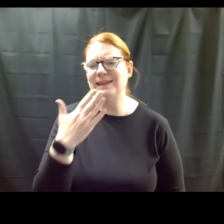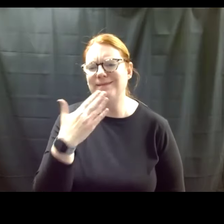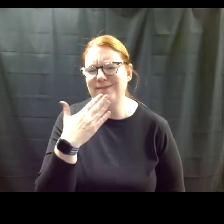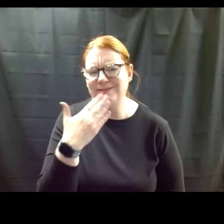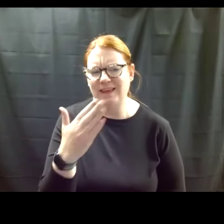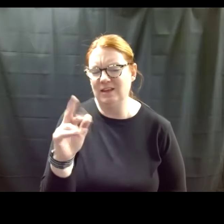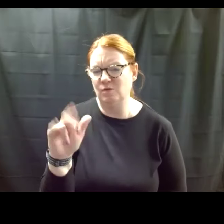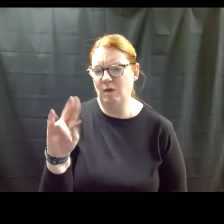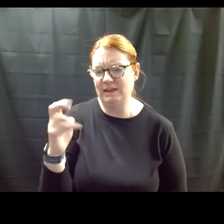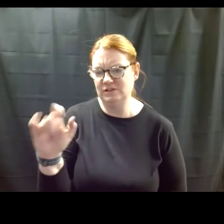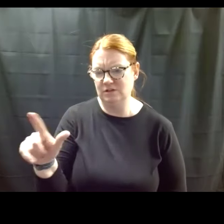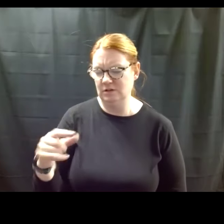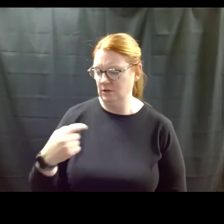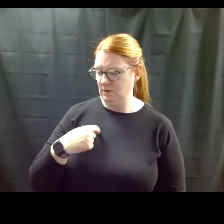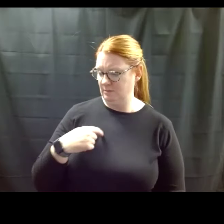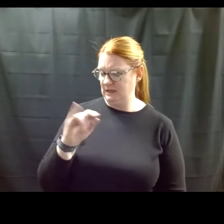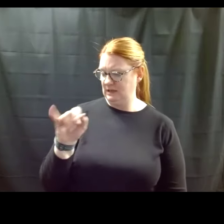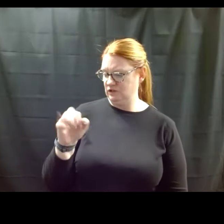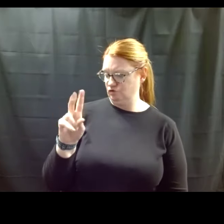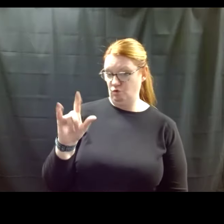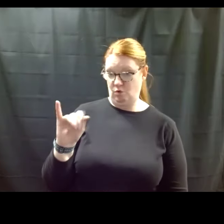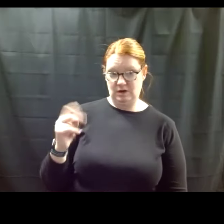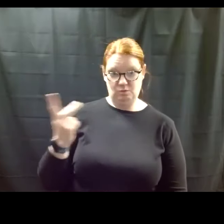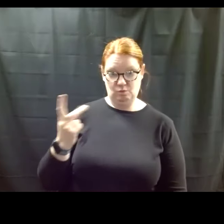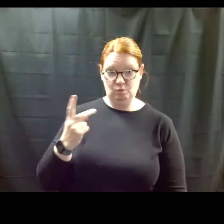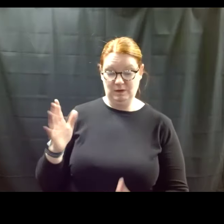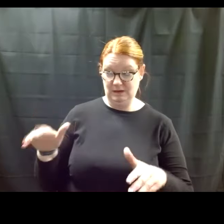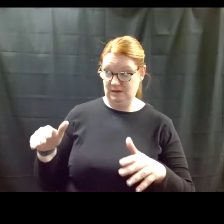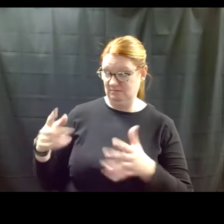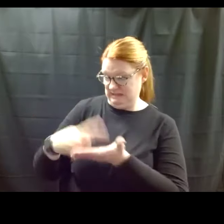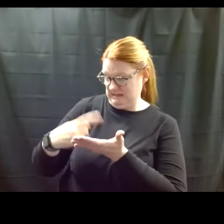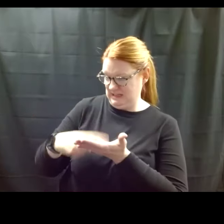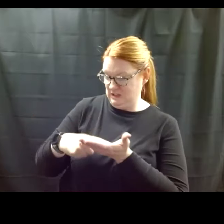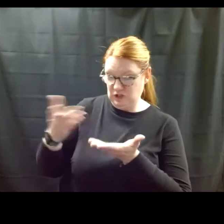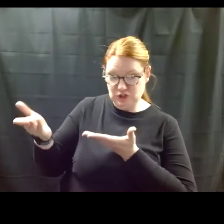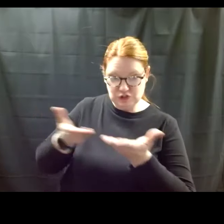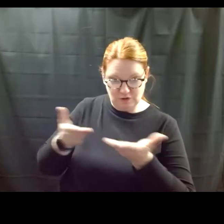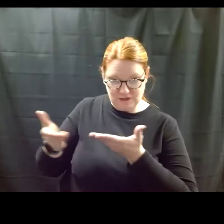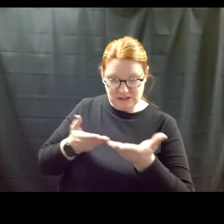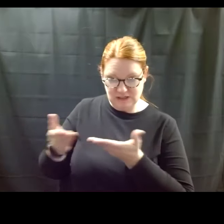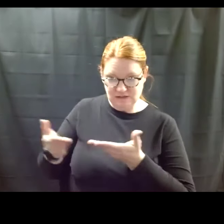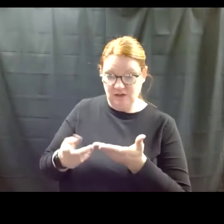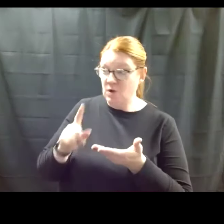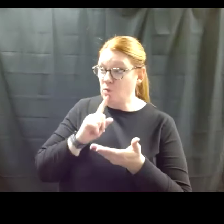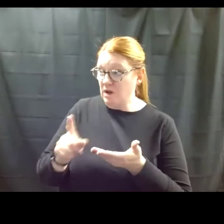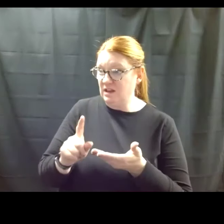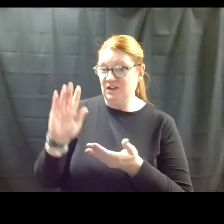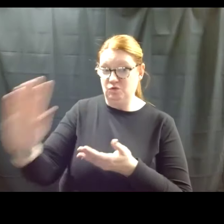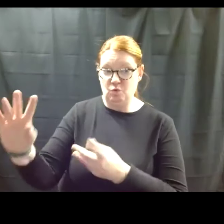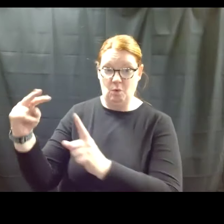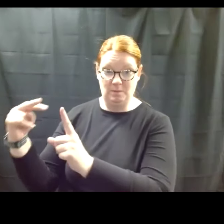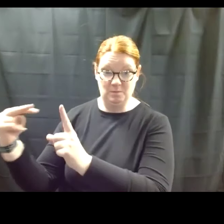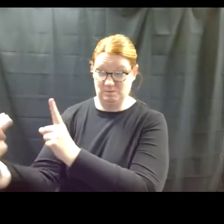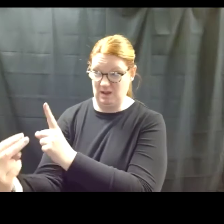think when Jordan and I talk about the services that we're offering here in the state of North Dakota, to get the perspective that you had in